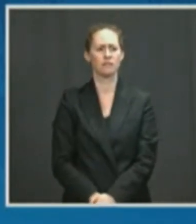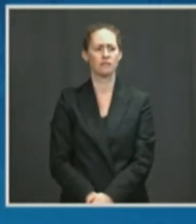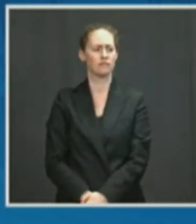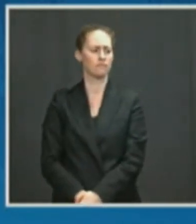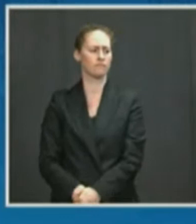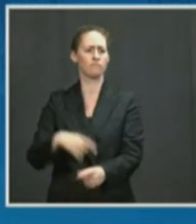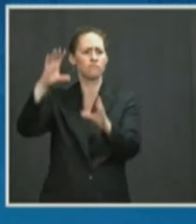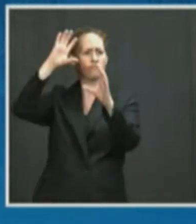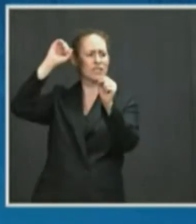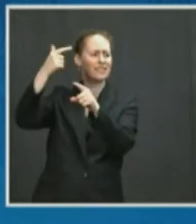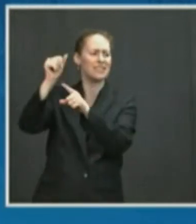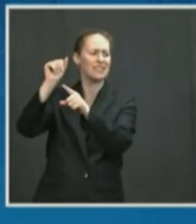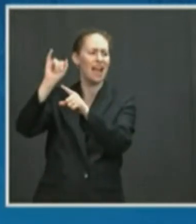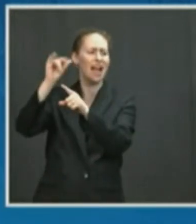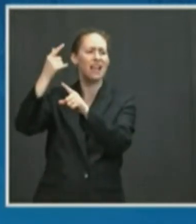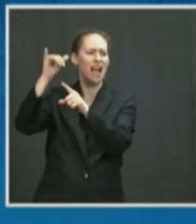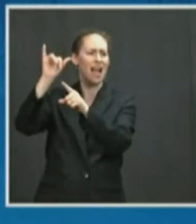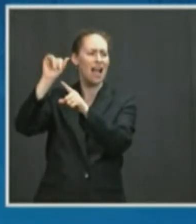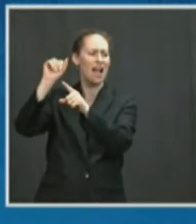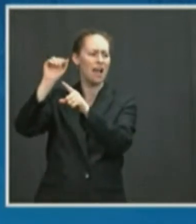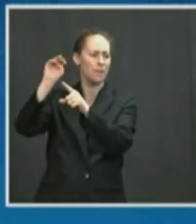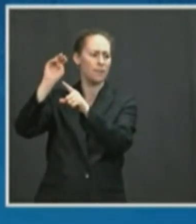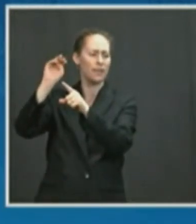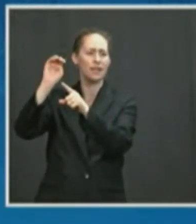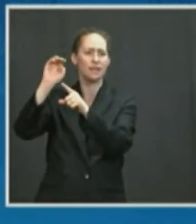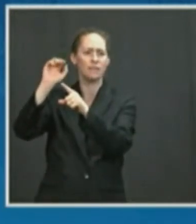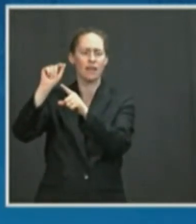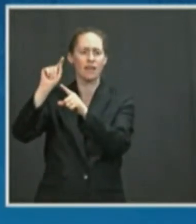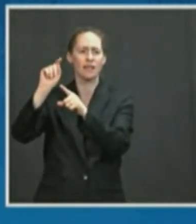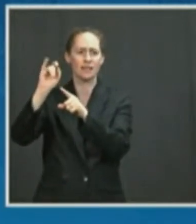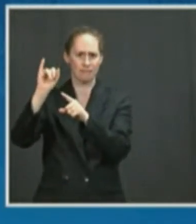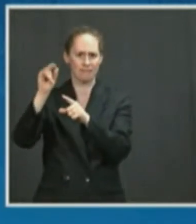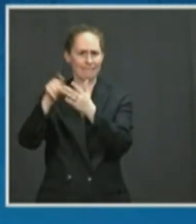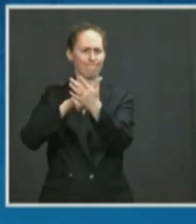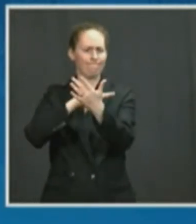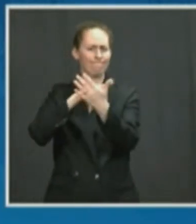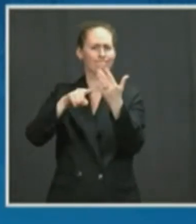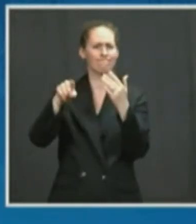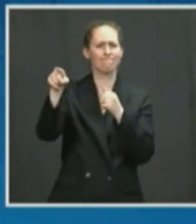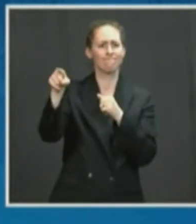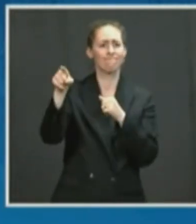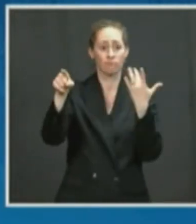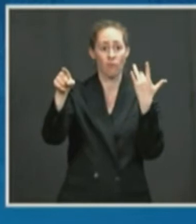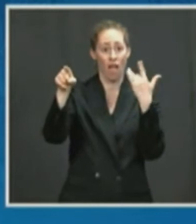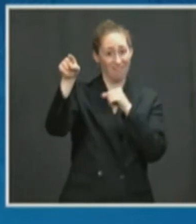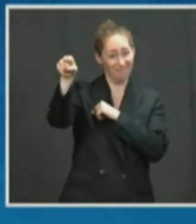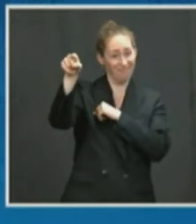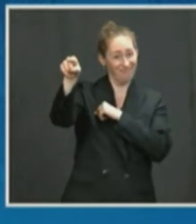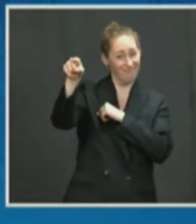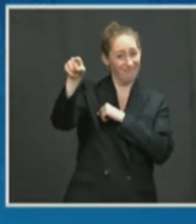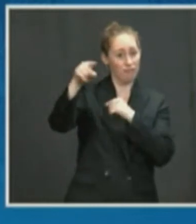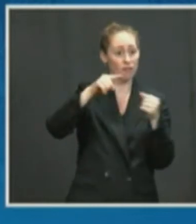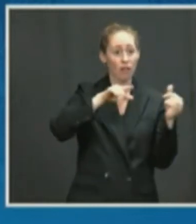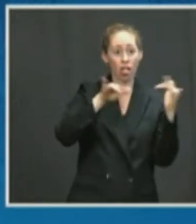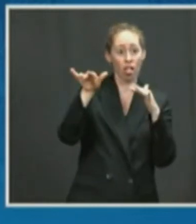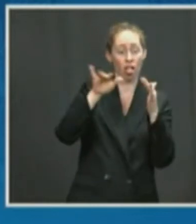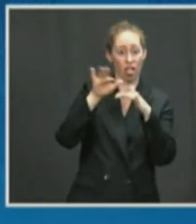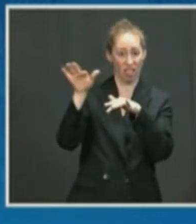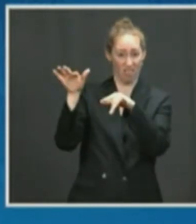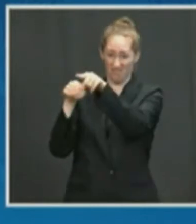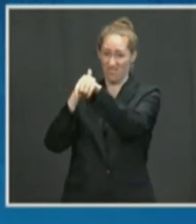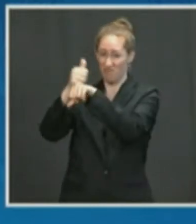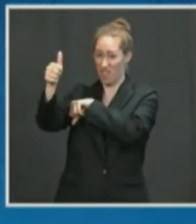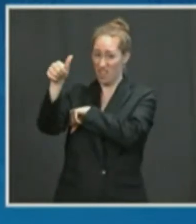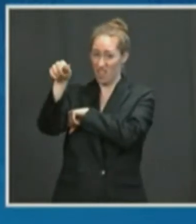part of the problem of corruption in your nation and that you don't take combating it seriously? And then one more, just because we're going to Mexico tomorrow. Madam